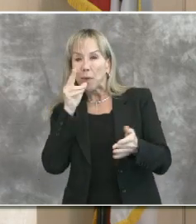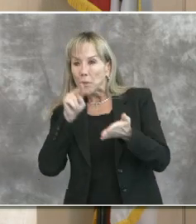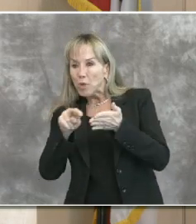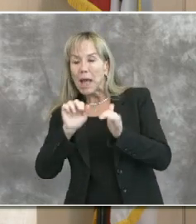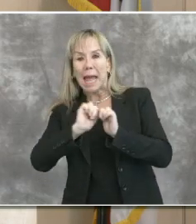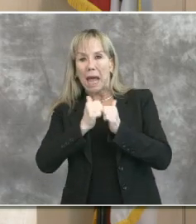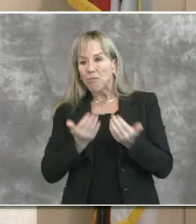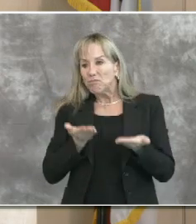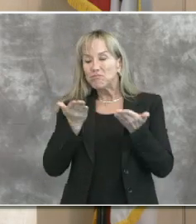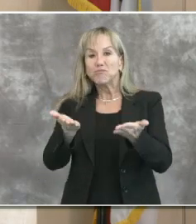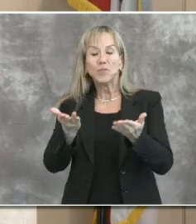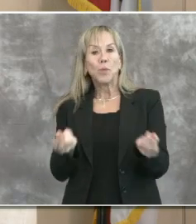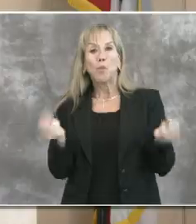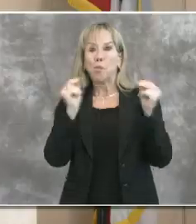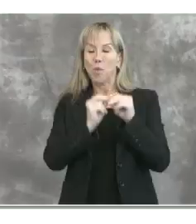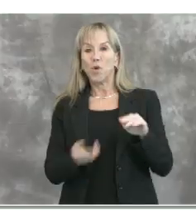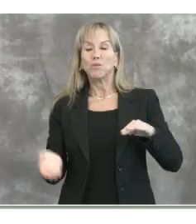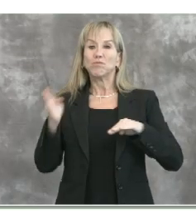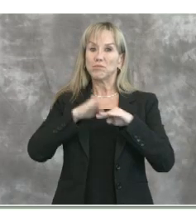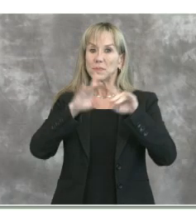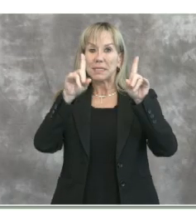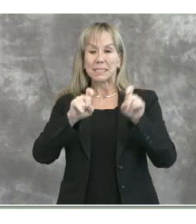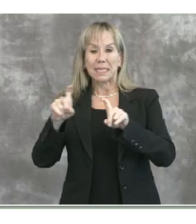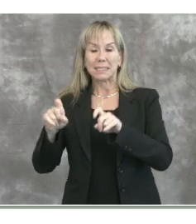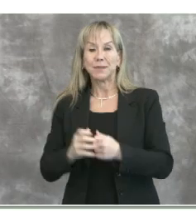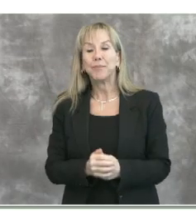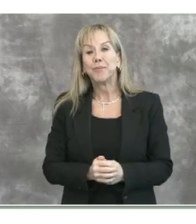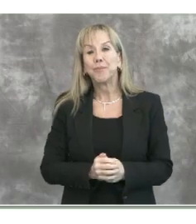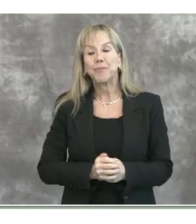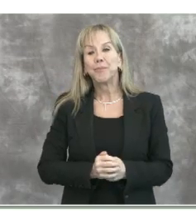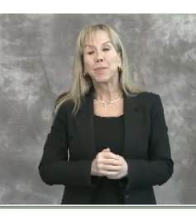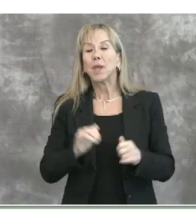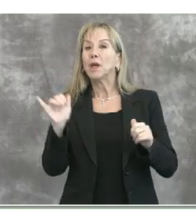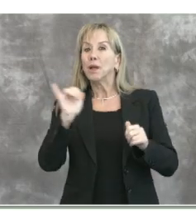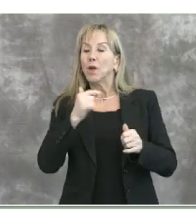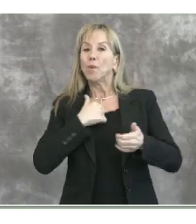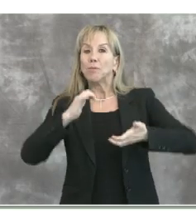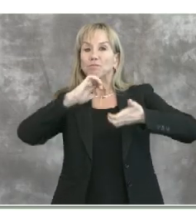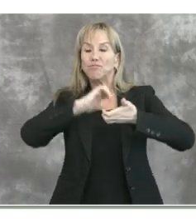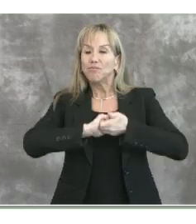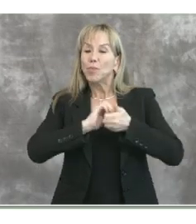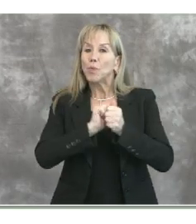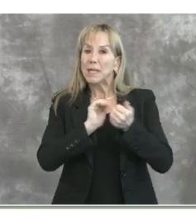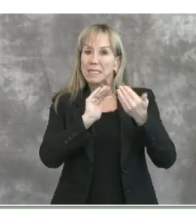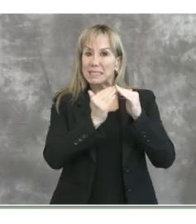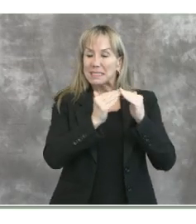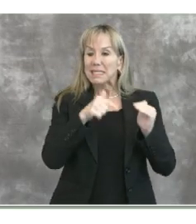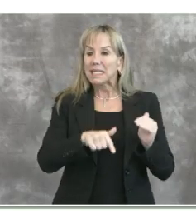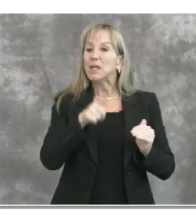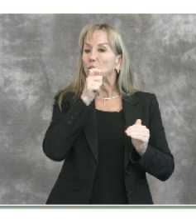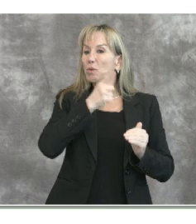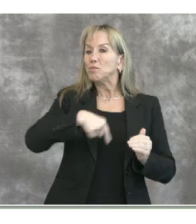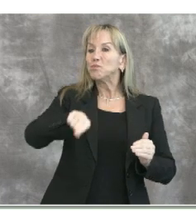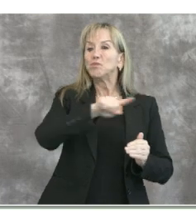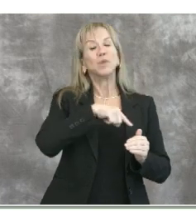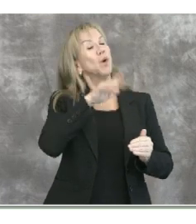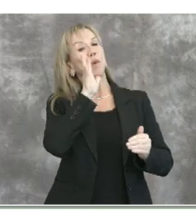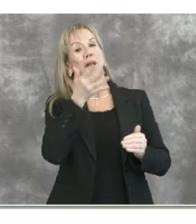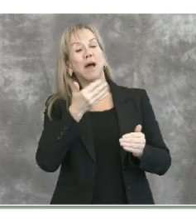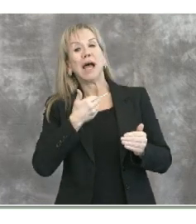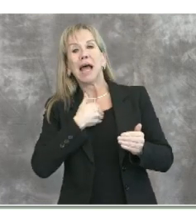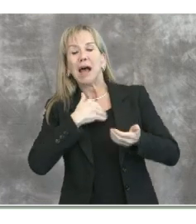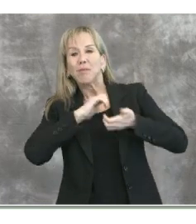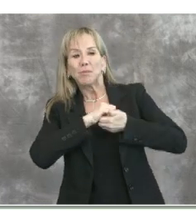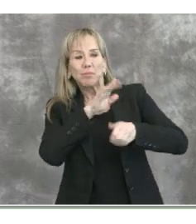Looking ahead, we have joined with the City of San Diego to create a recovery advisory group comprised of business leaders who will recommend guidelines